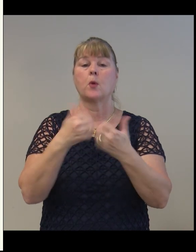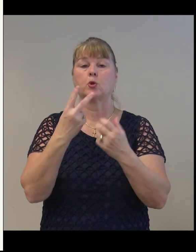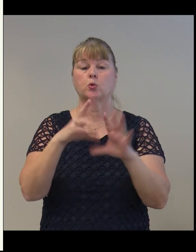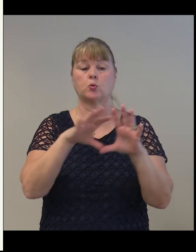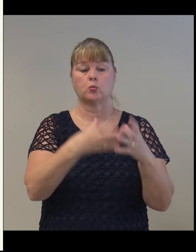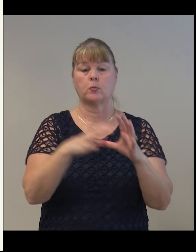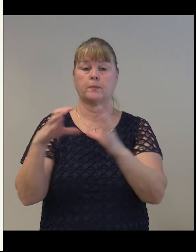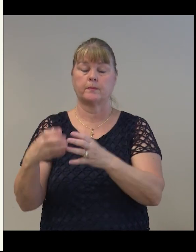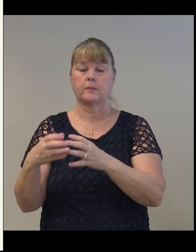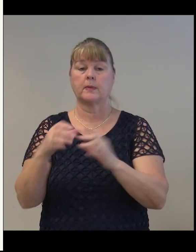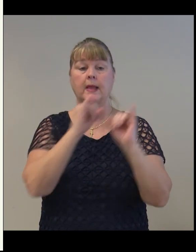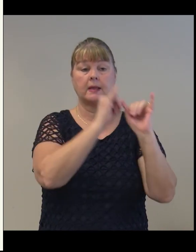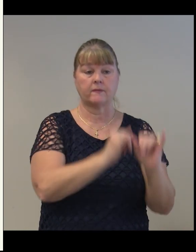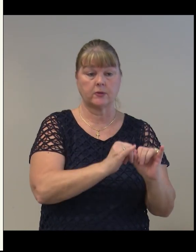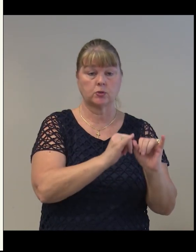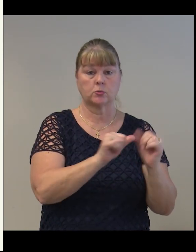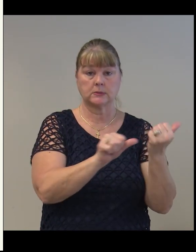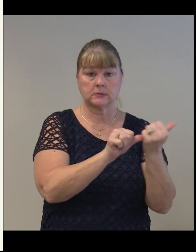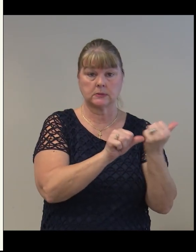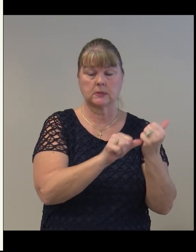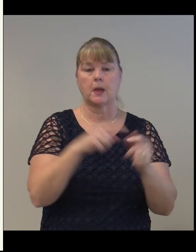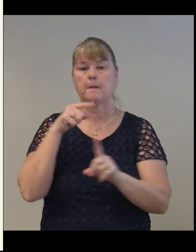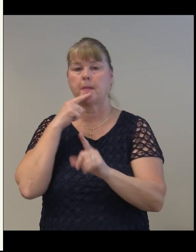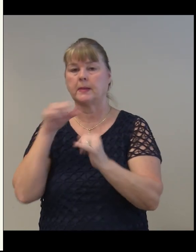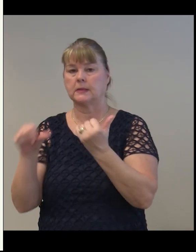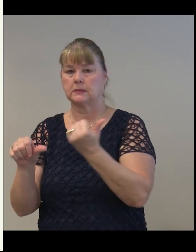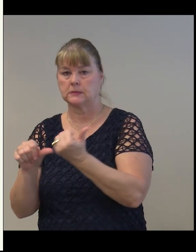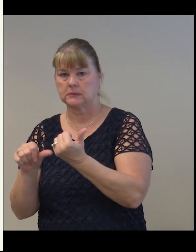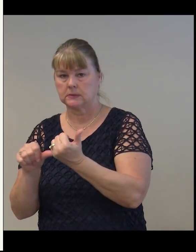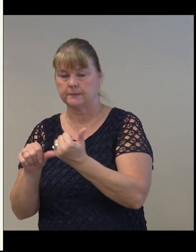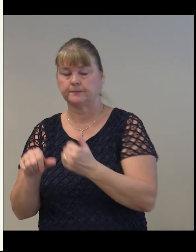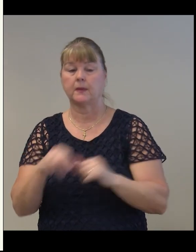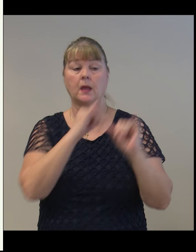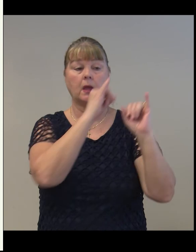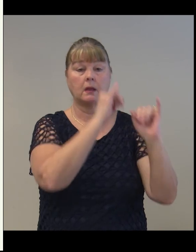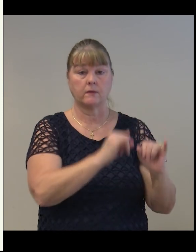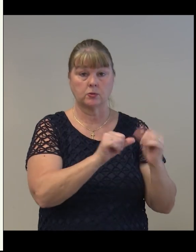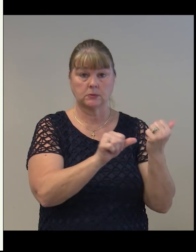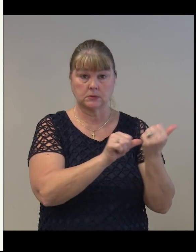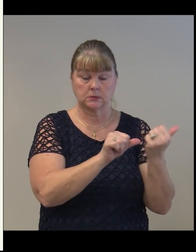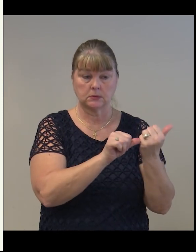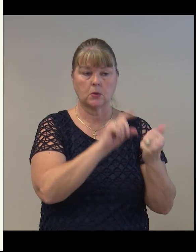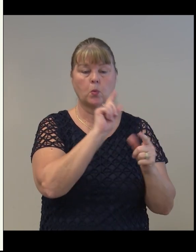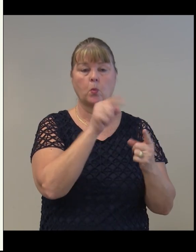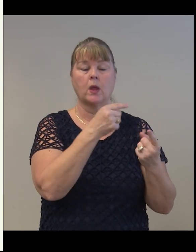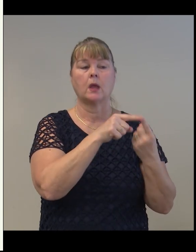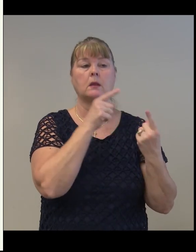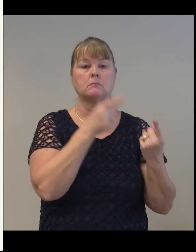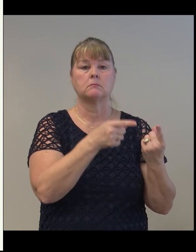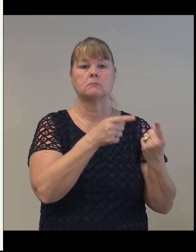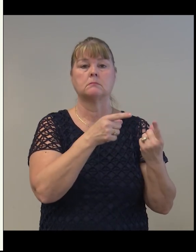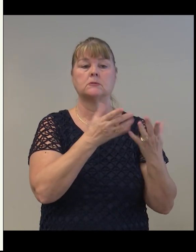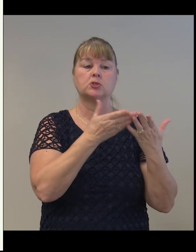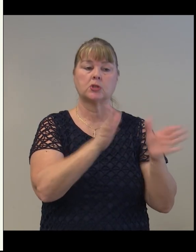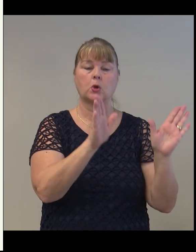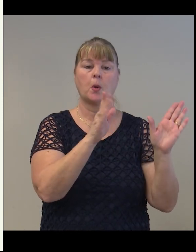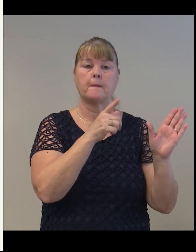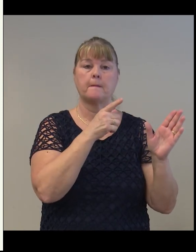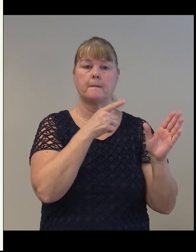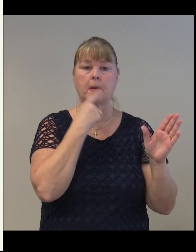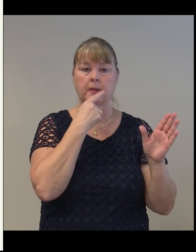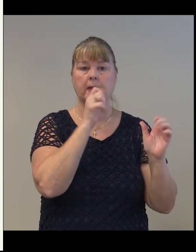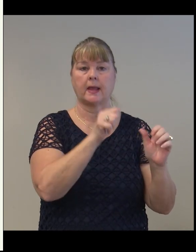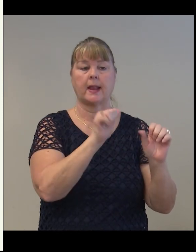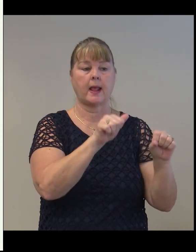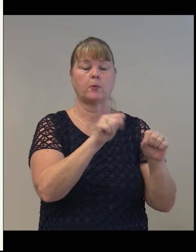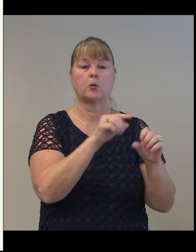up into 2 different categories: individual assistance and public assistance. Individual assistance is when the general